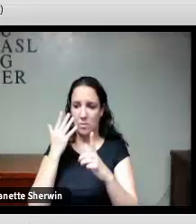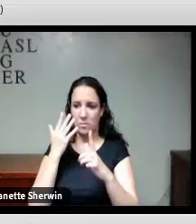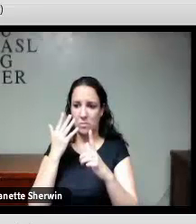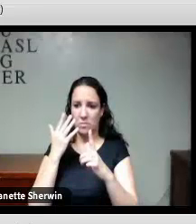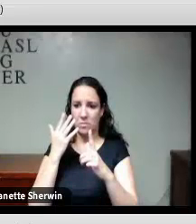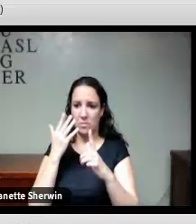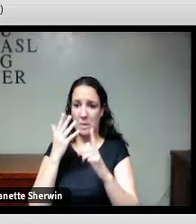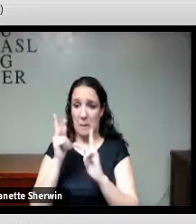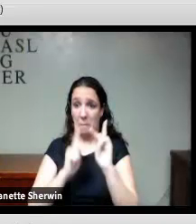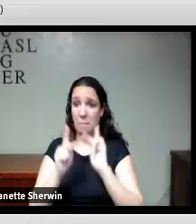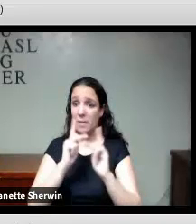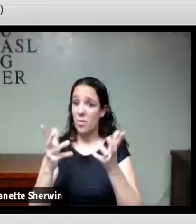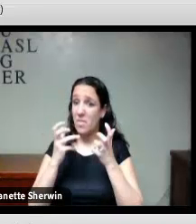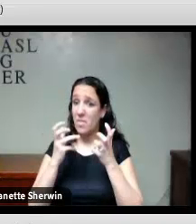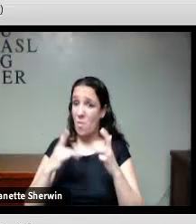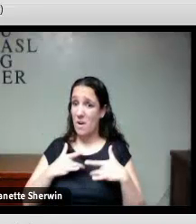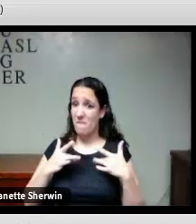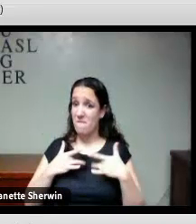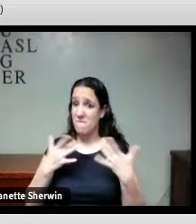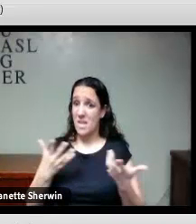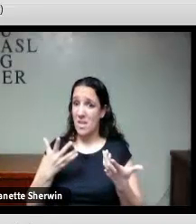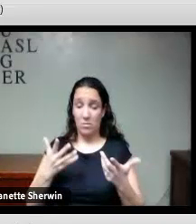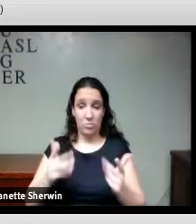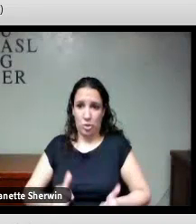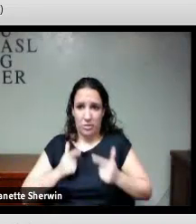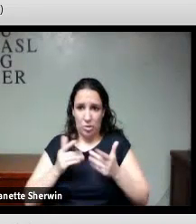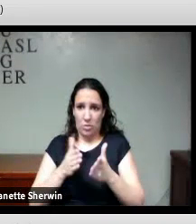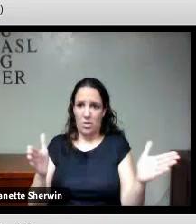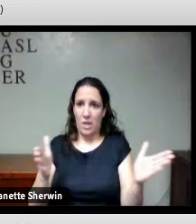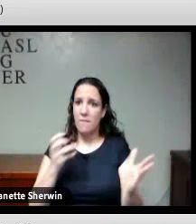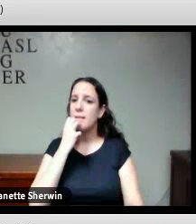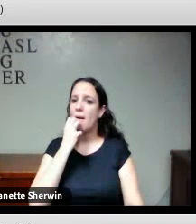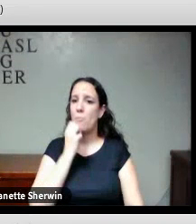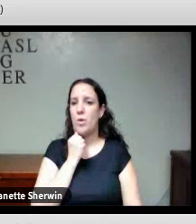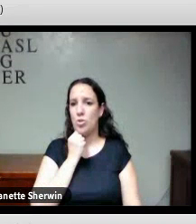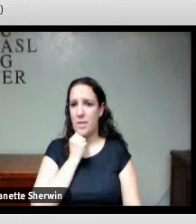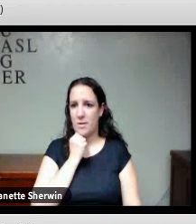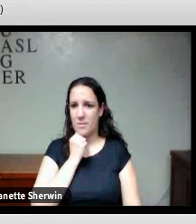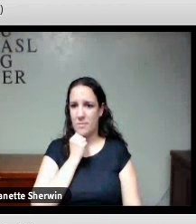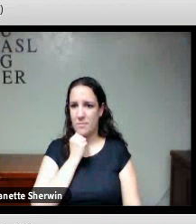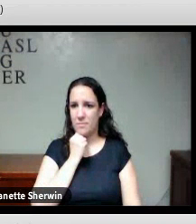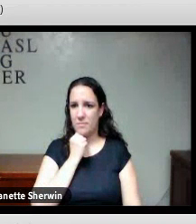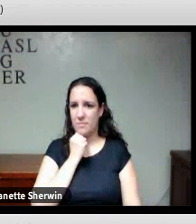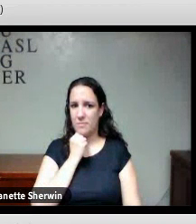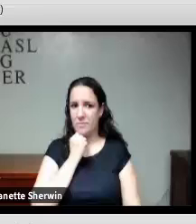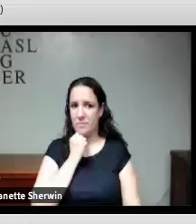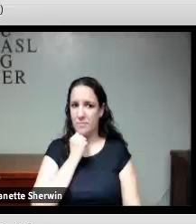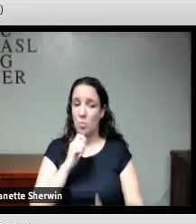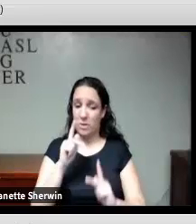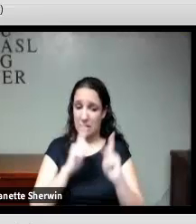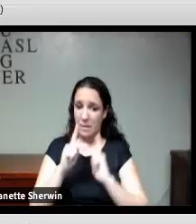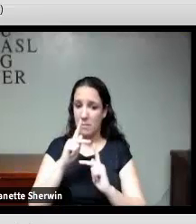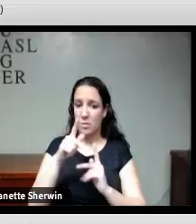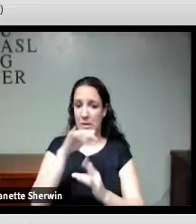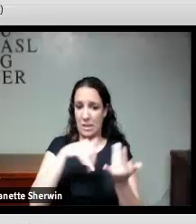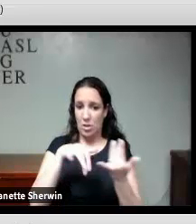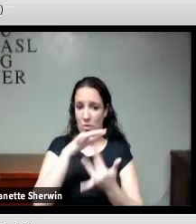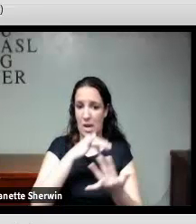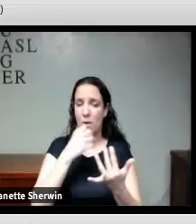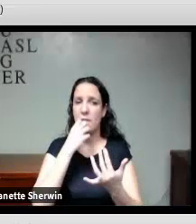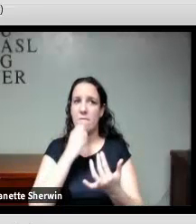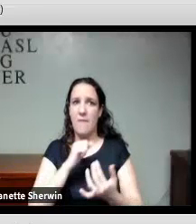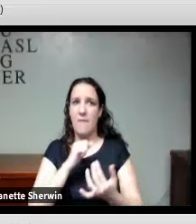really want to feel is appreciated and valued? That's what they want from life, the people they interact with. So if you thank them for taking the